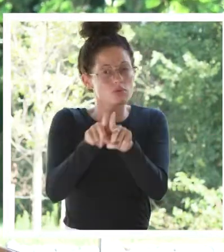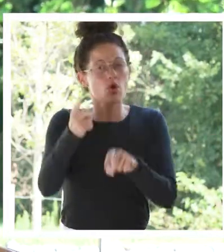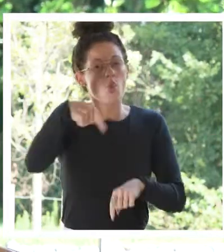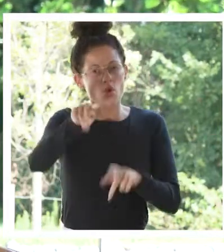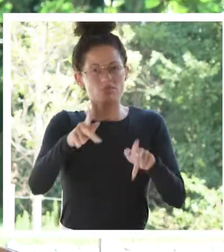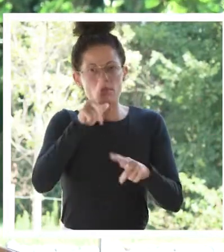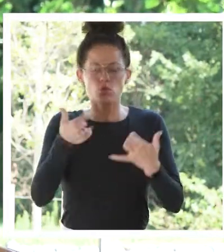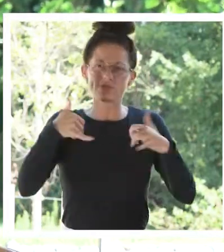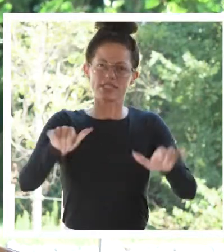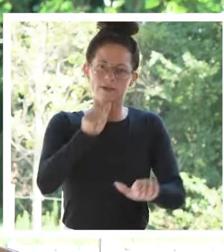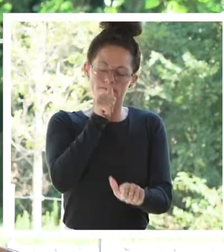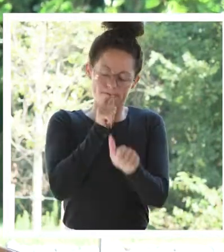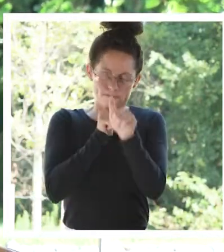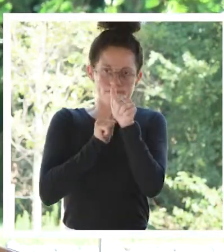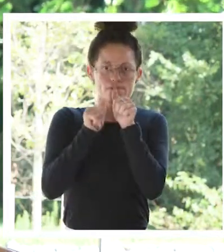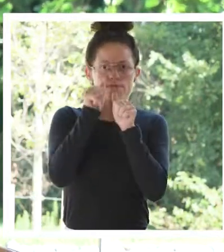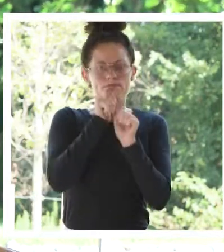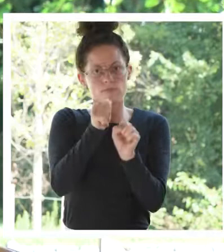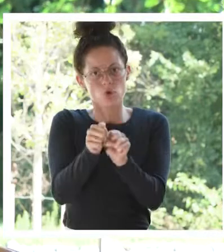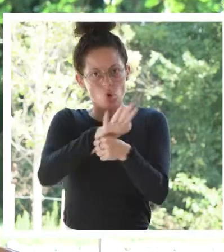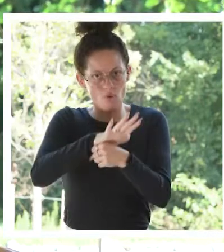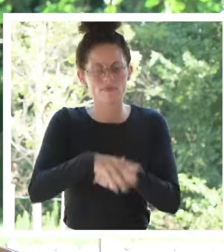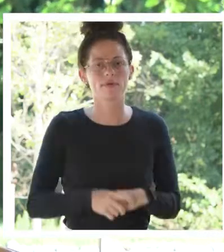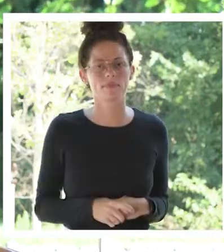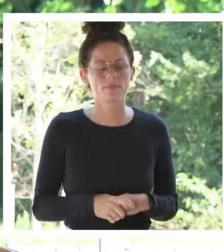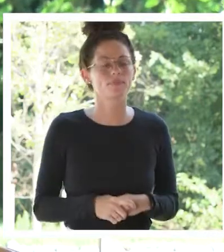COVID, and to express